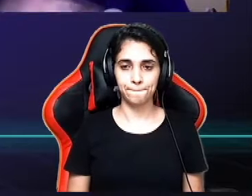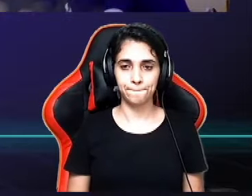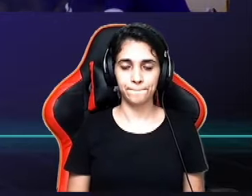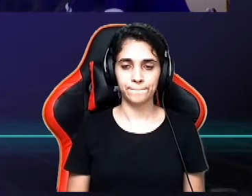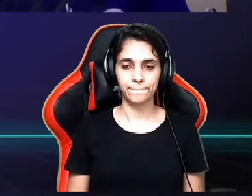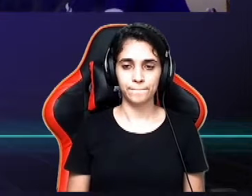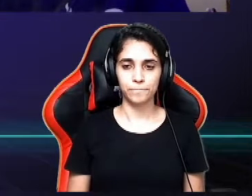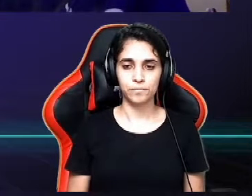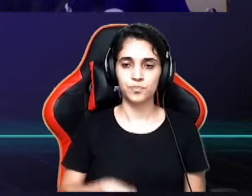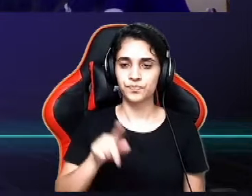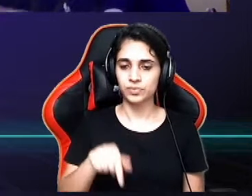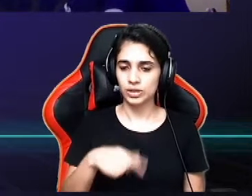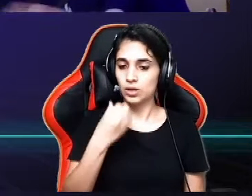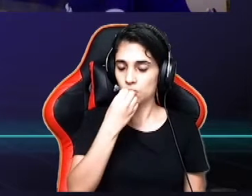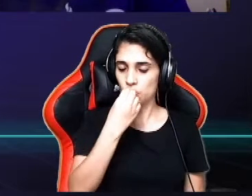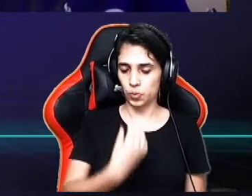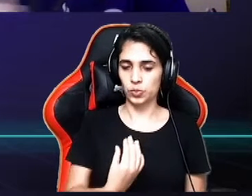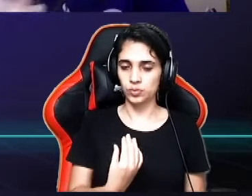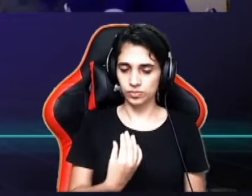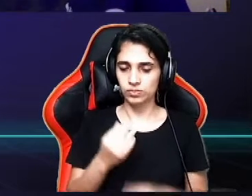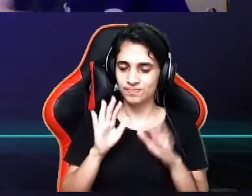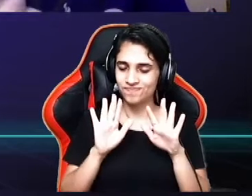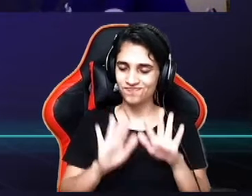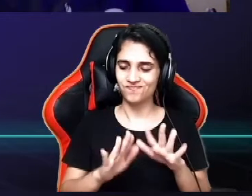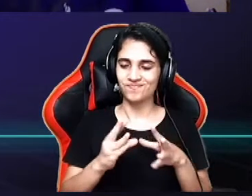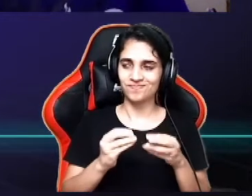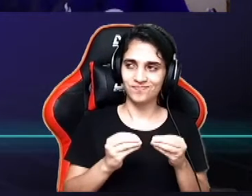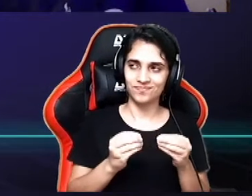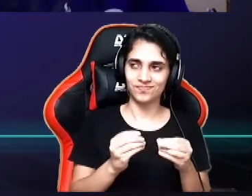see frequently. It's interesting for this kind of game, but